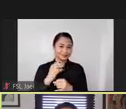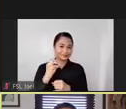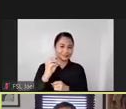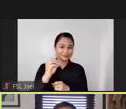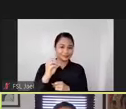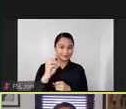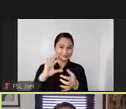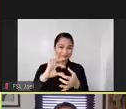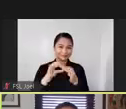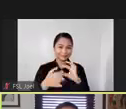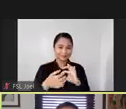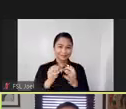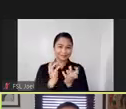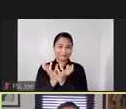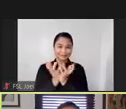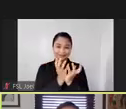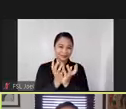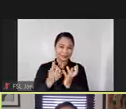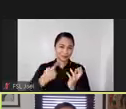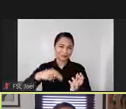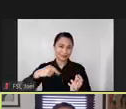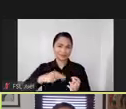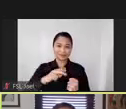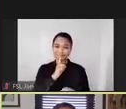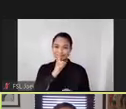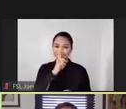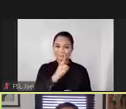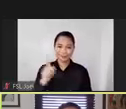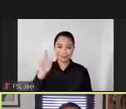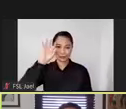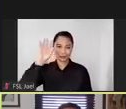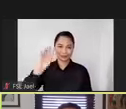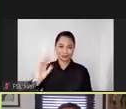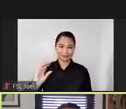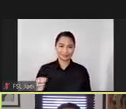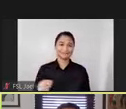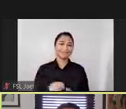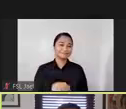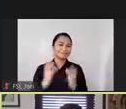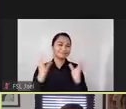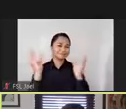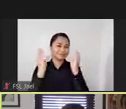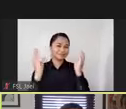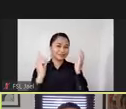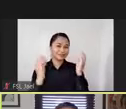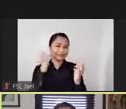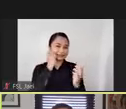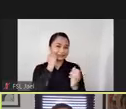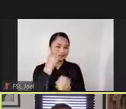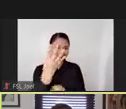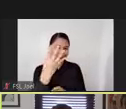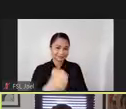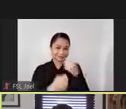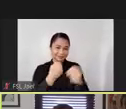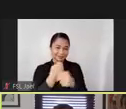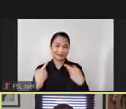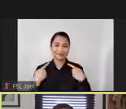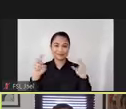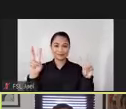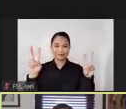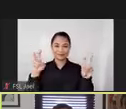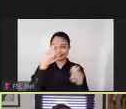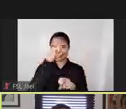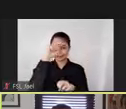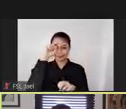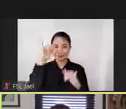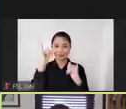4 years, we have the Summer Games, and in between that, interspersed every 4 years, we have the Winter Games. Now we also have the Youth